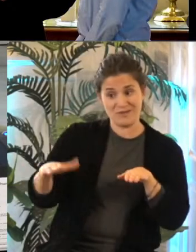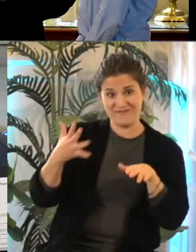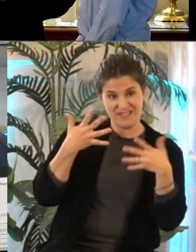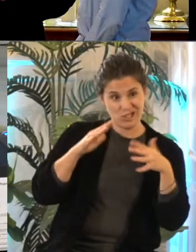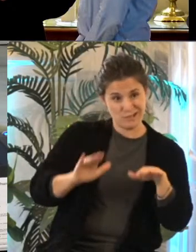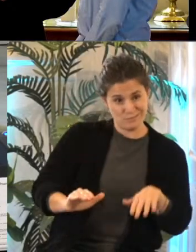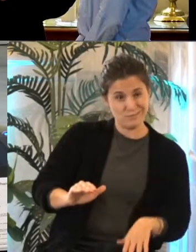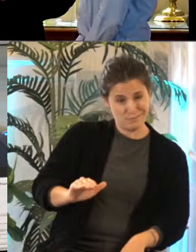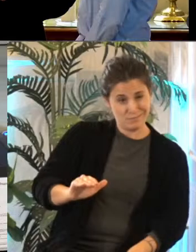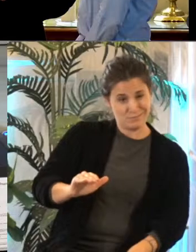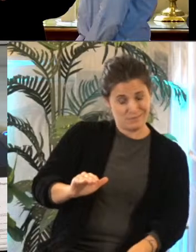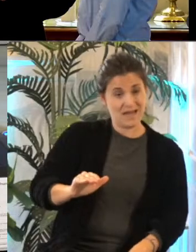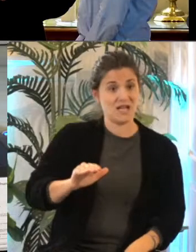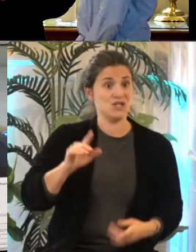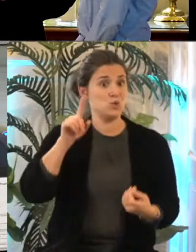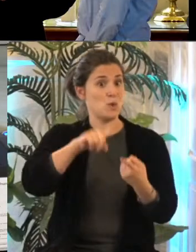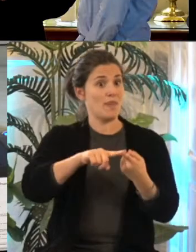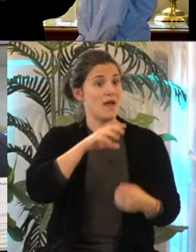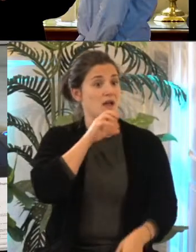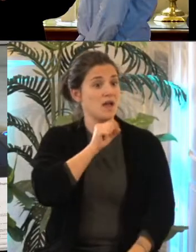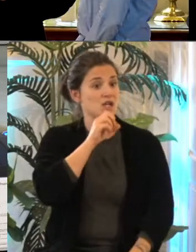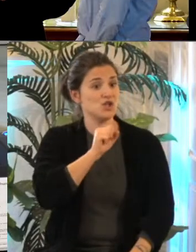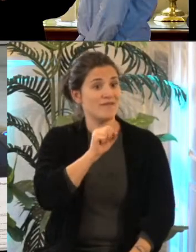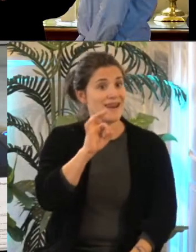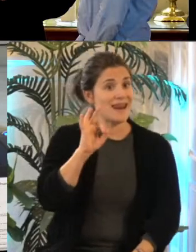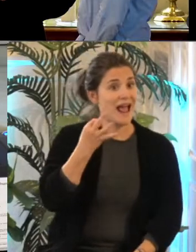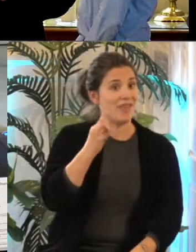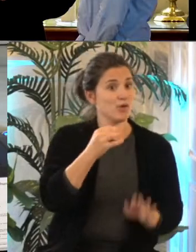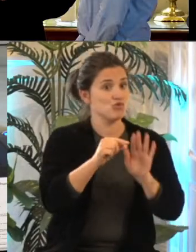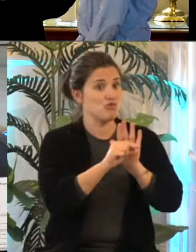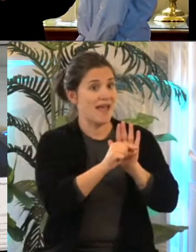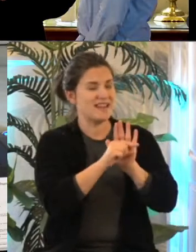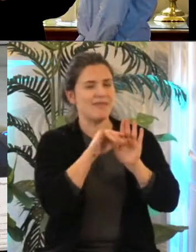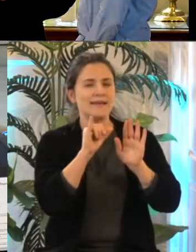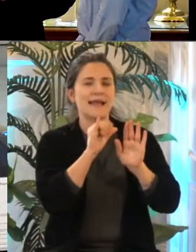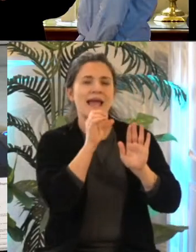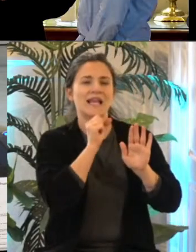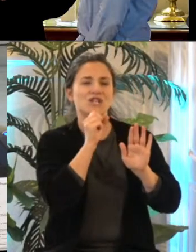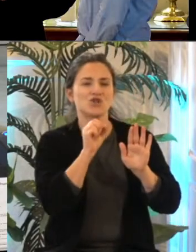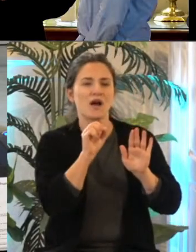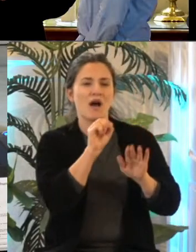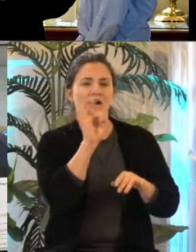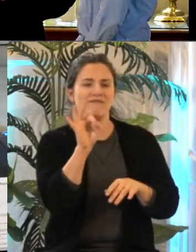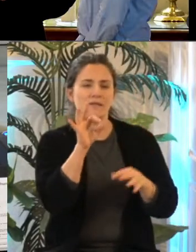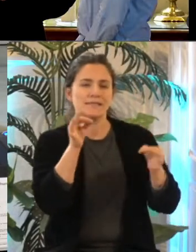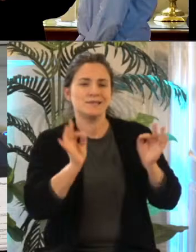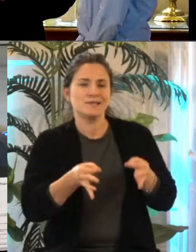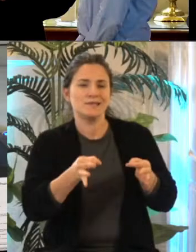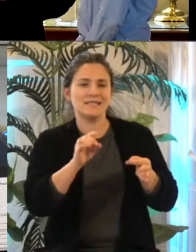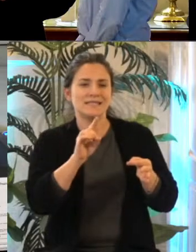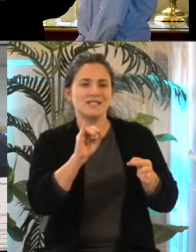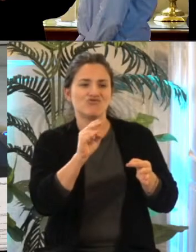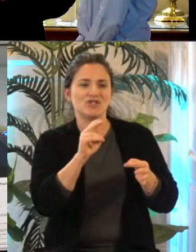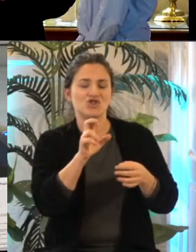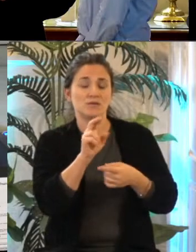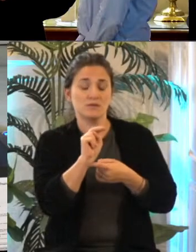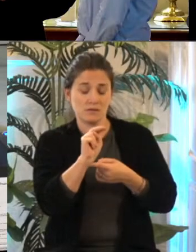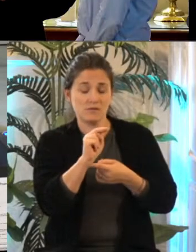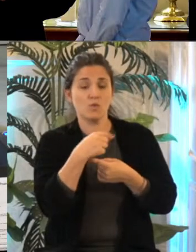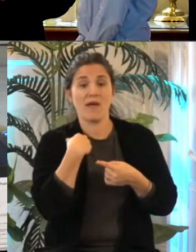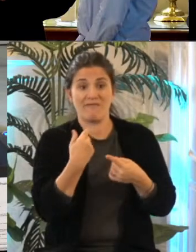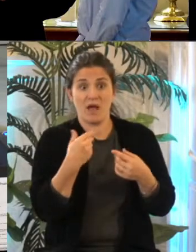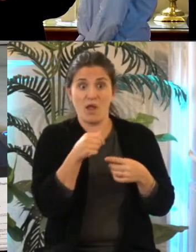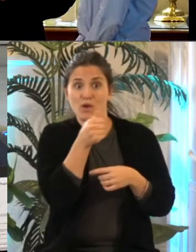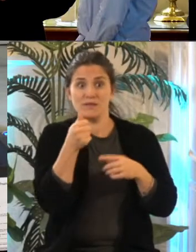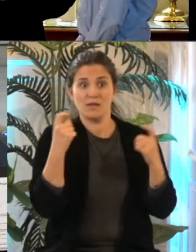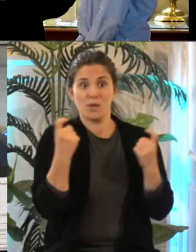of discretion, which is around 9th grade for us, we have a coming of age ceremony, and we give them a rose that we put on their lapel